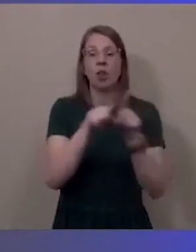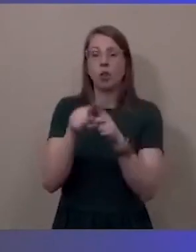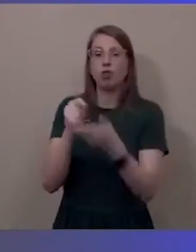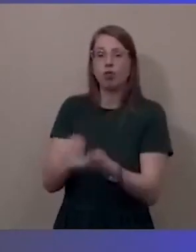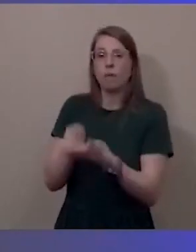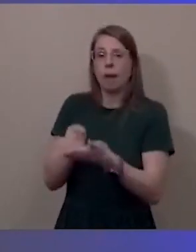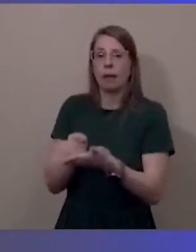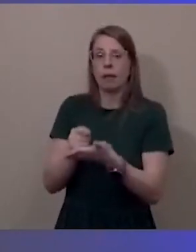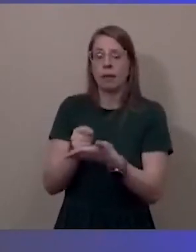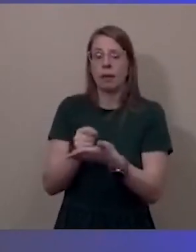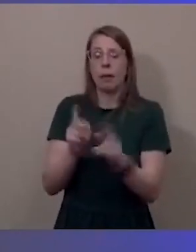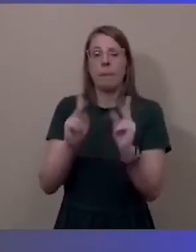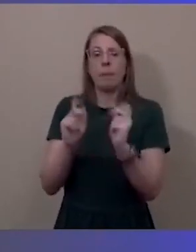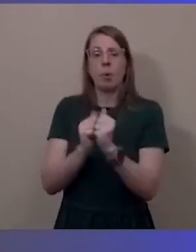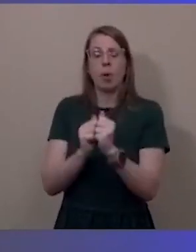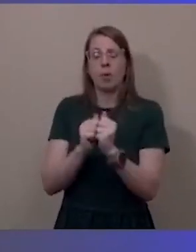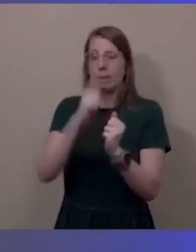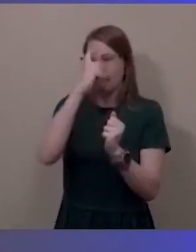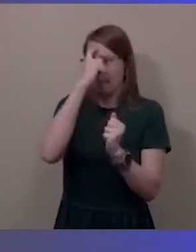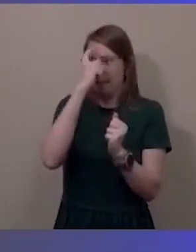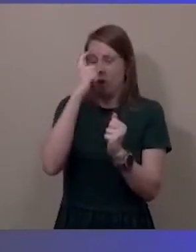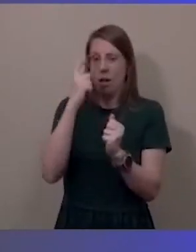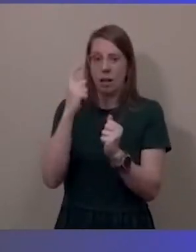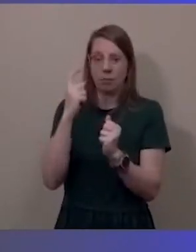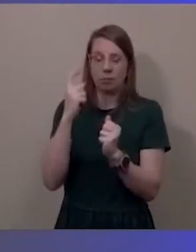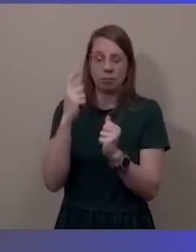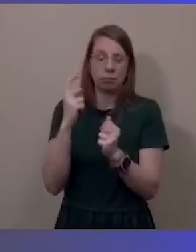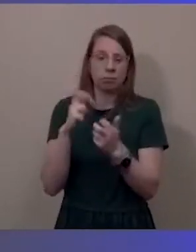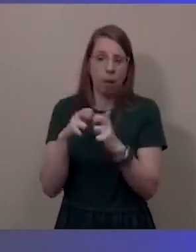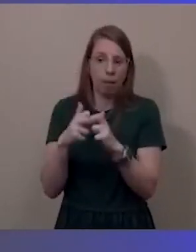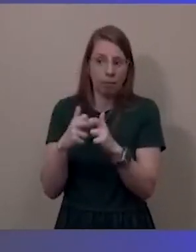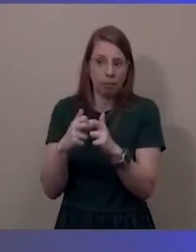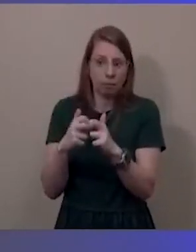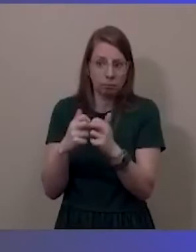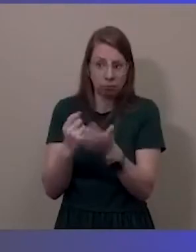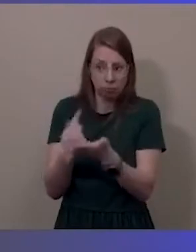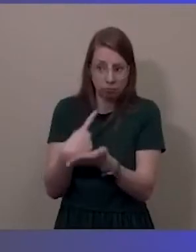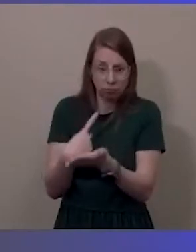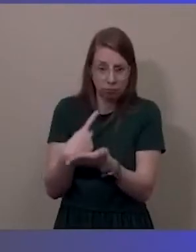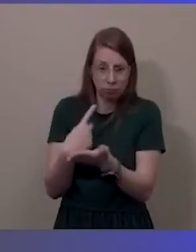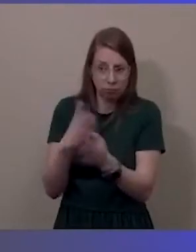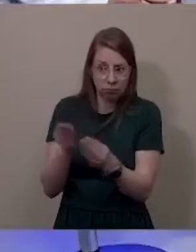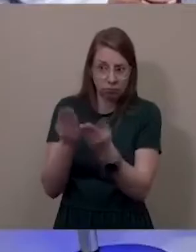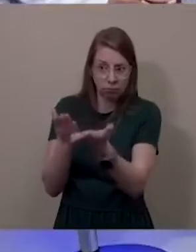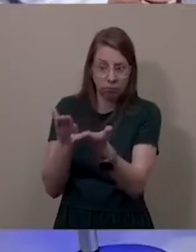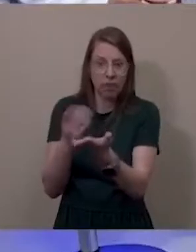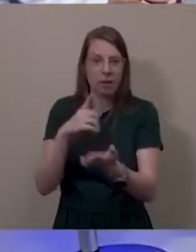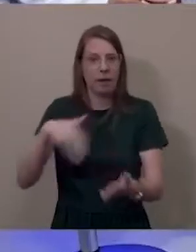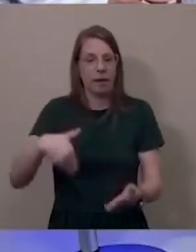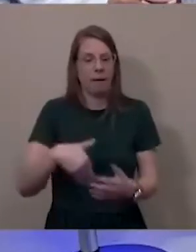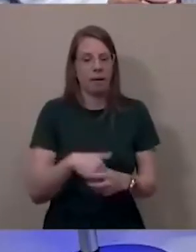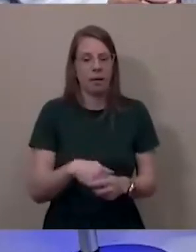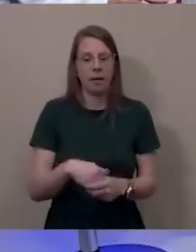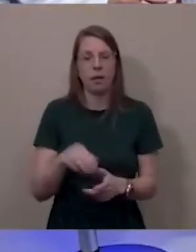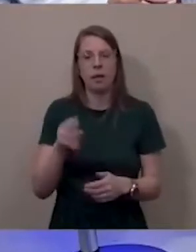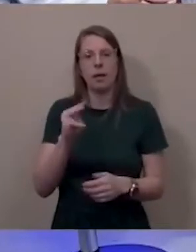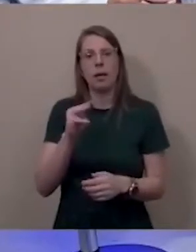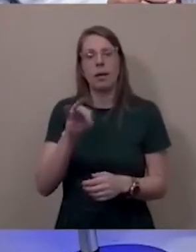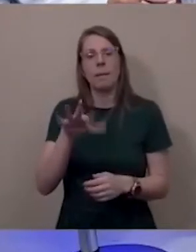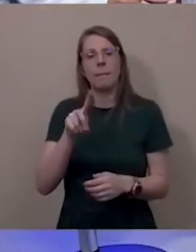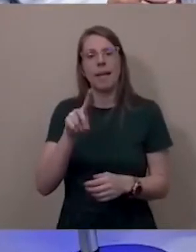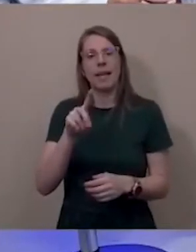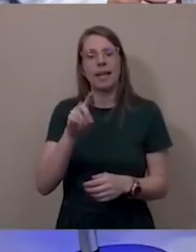who have memory problems, do we give them supplements? And not yet. So are you on a Middle Eastern